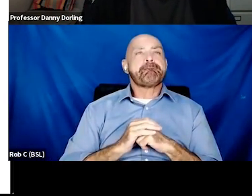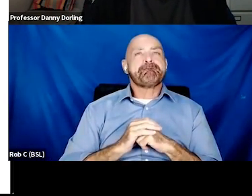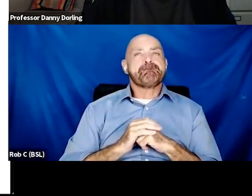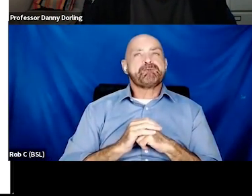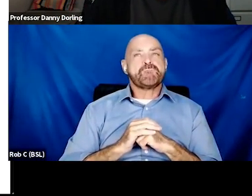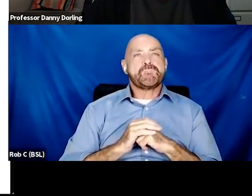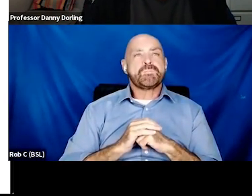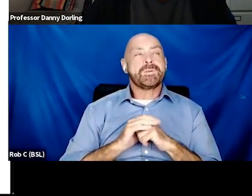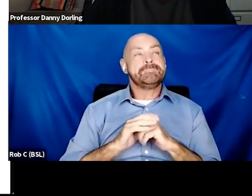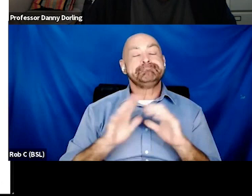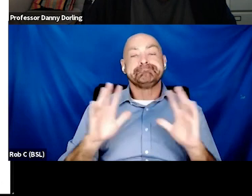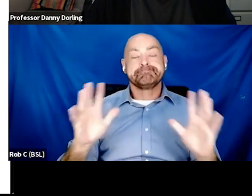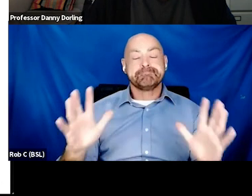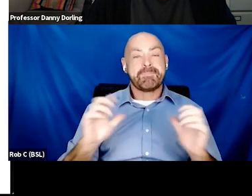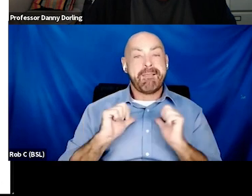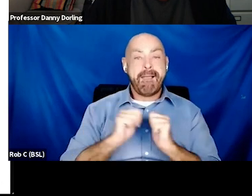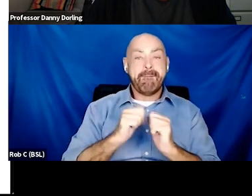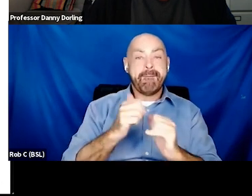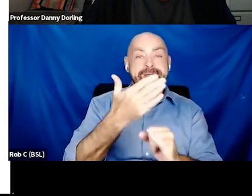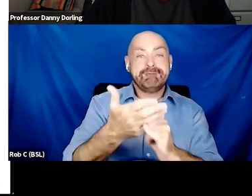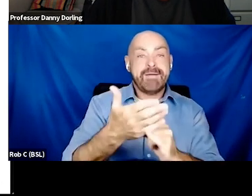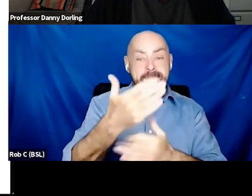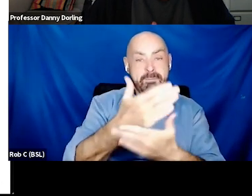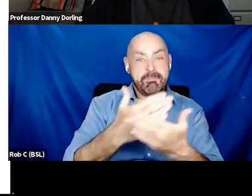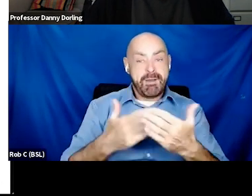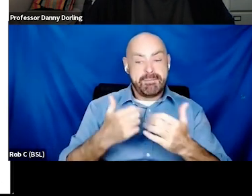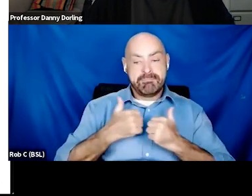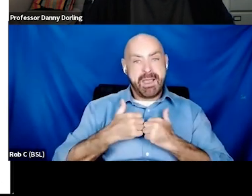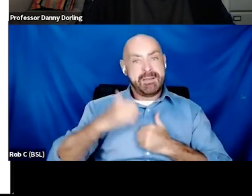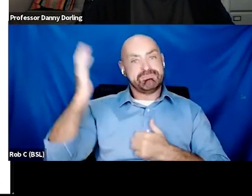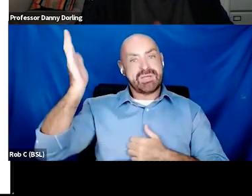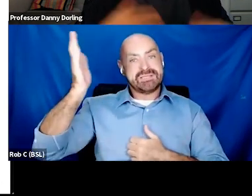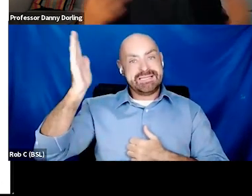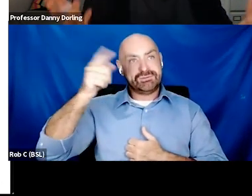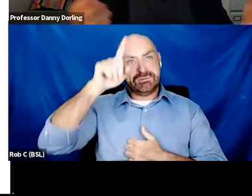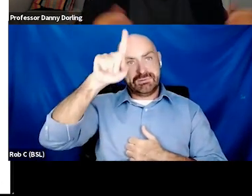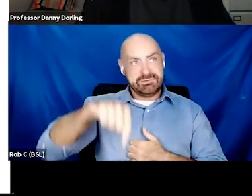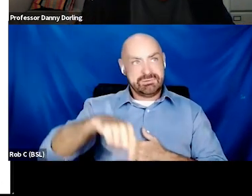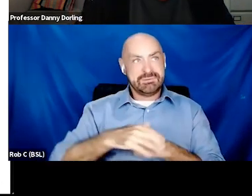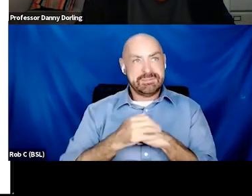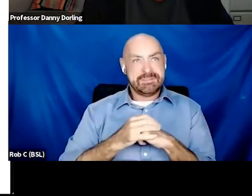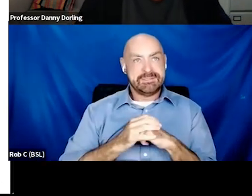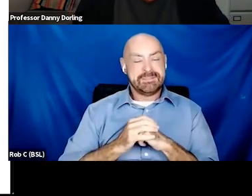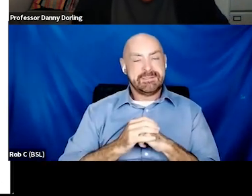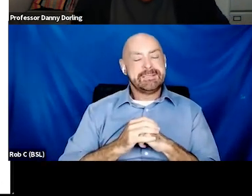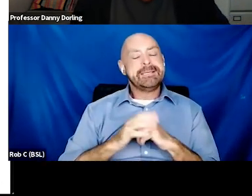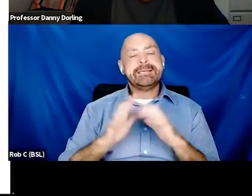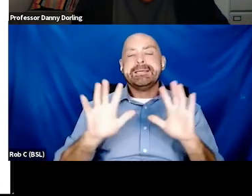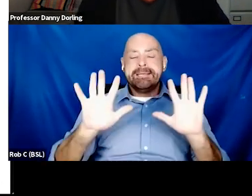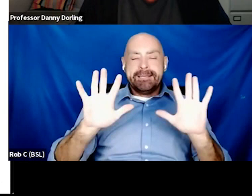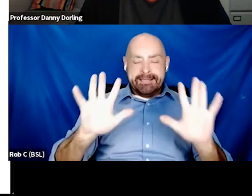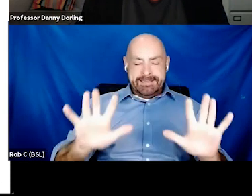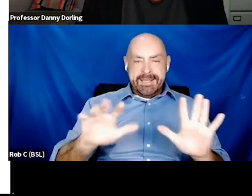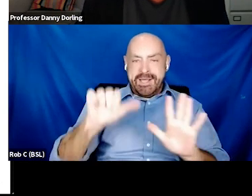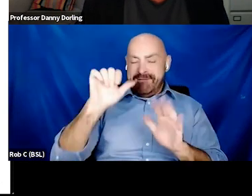The final part of my presentation is coming back to the question I started